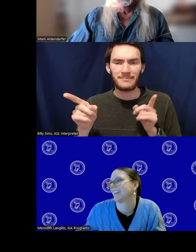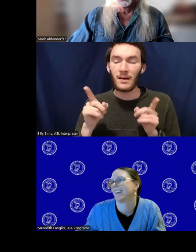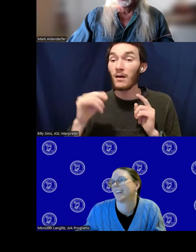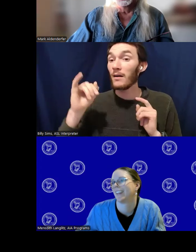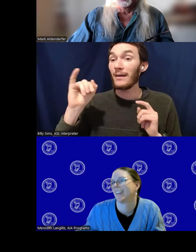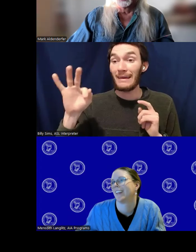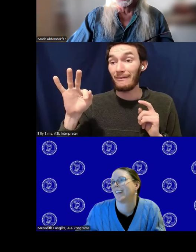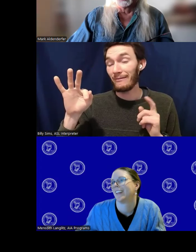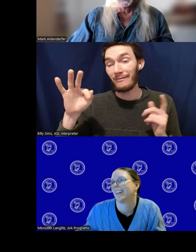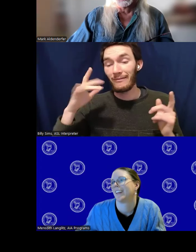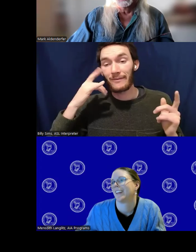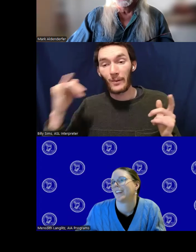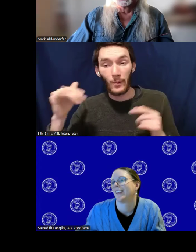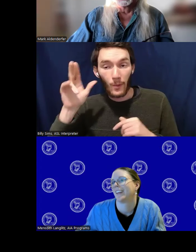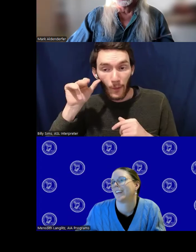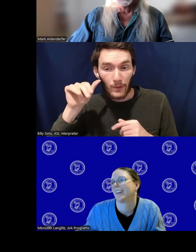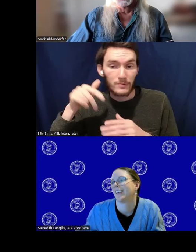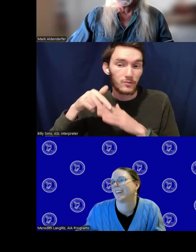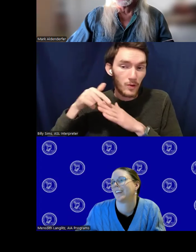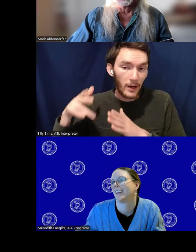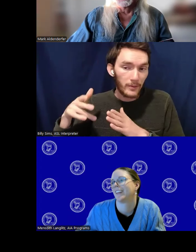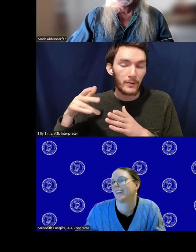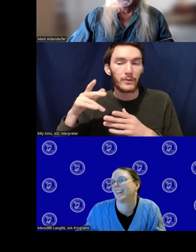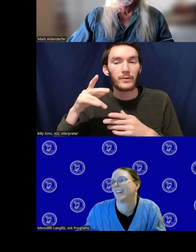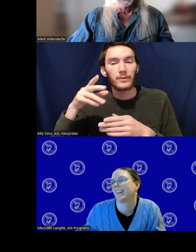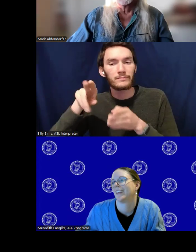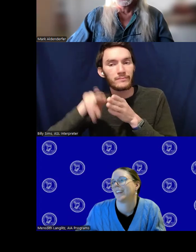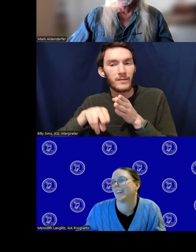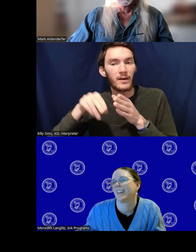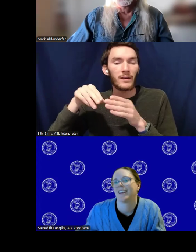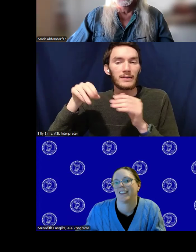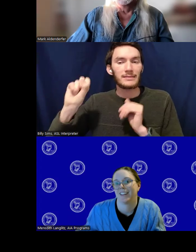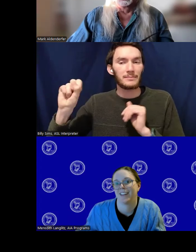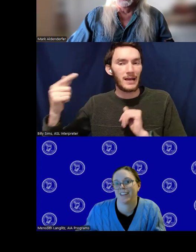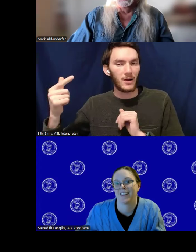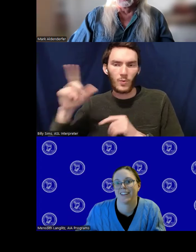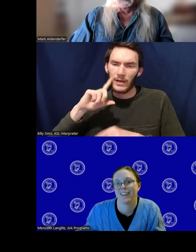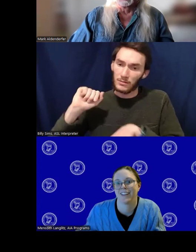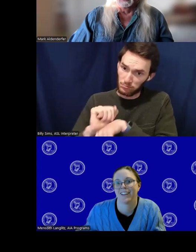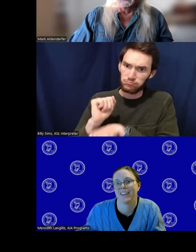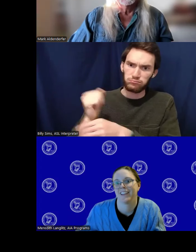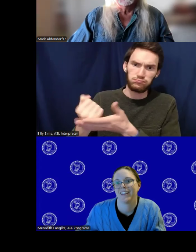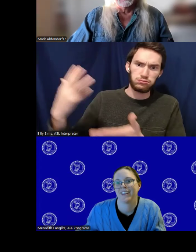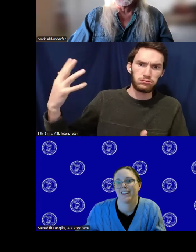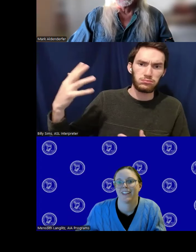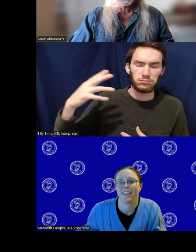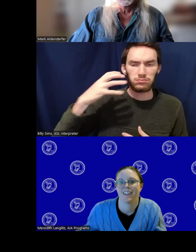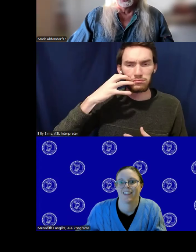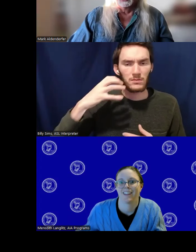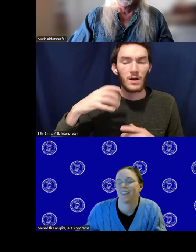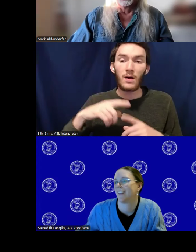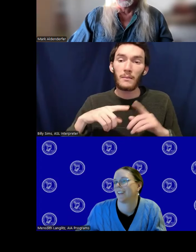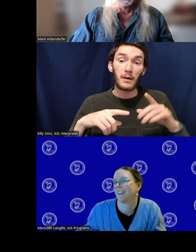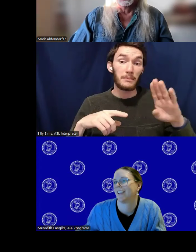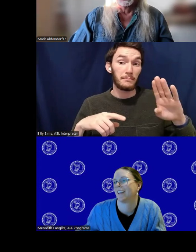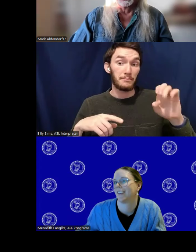a golden horse and rider that were entombed with Songtsen Gampo, that's real wealth. If you're looking at the glass beads, yes, that's good